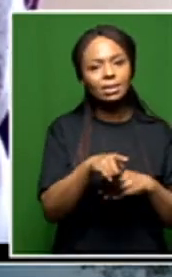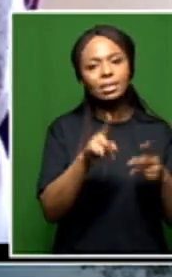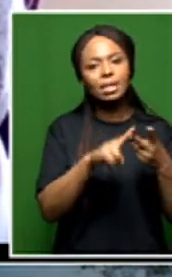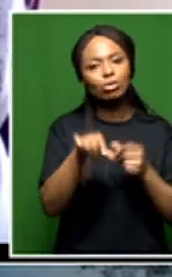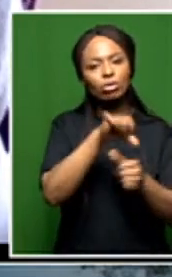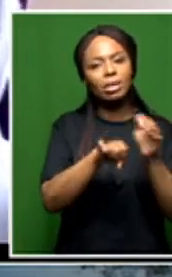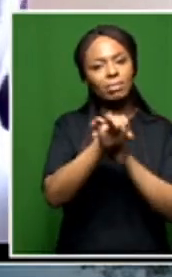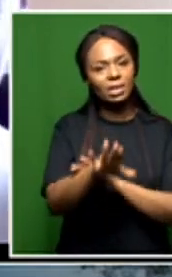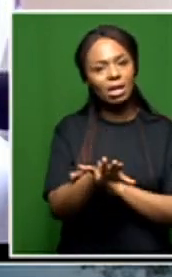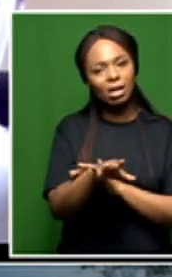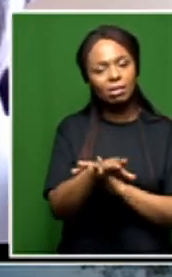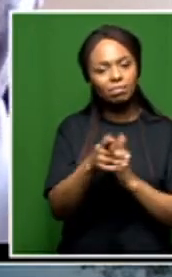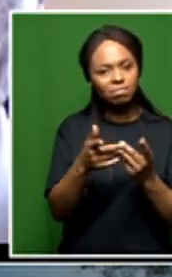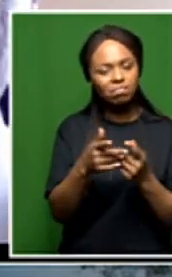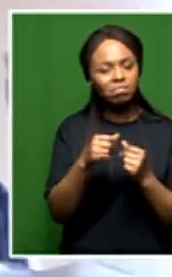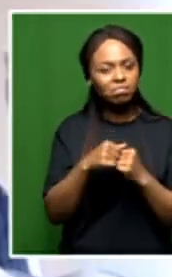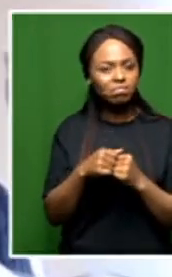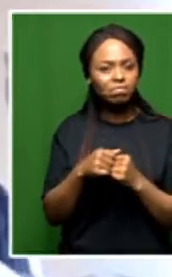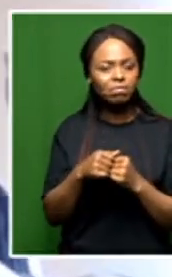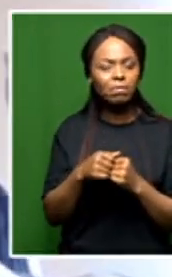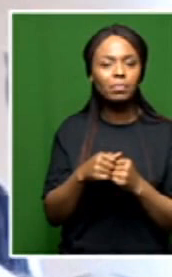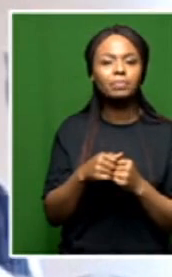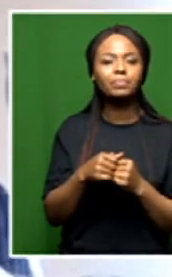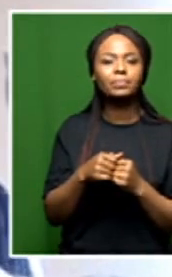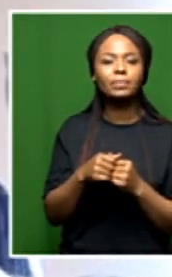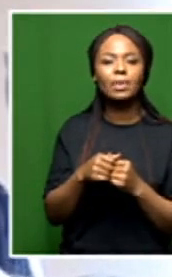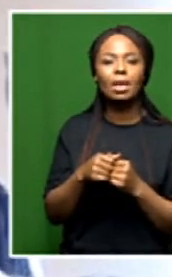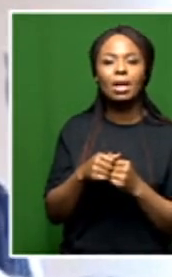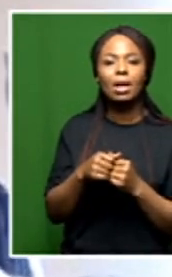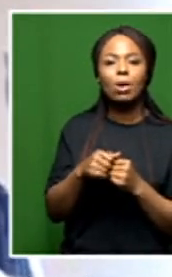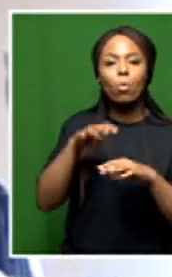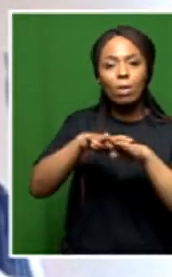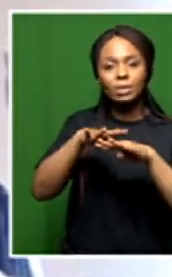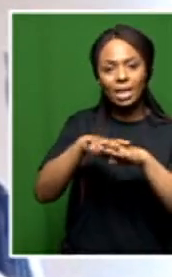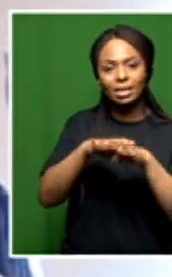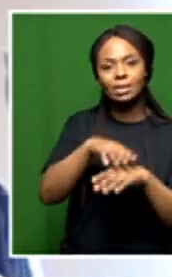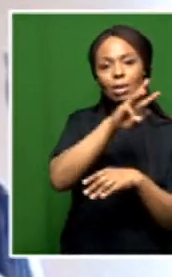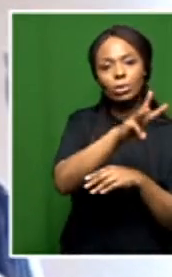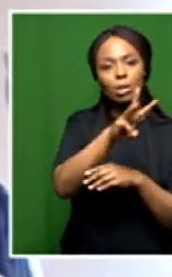handles. So mainly our website, it's